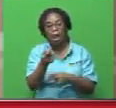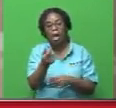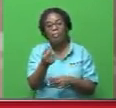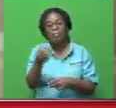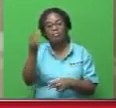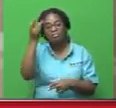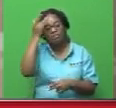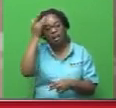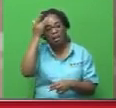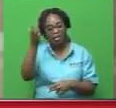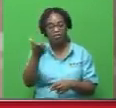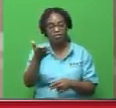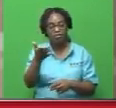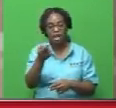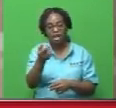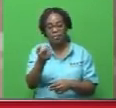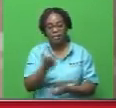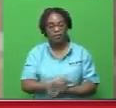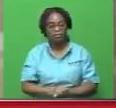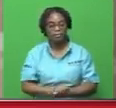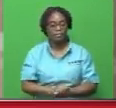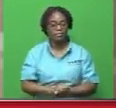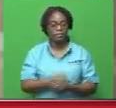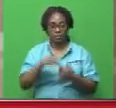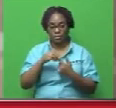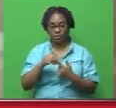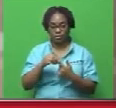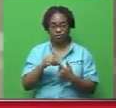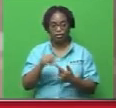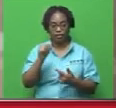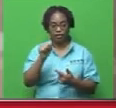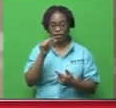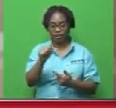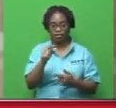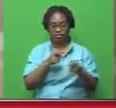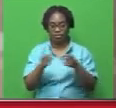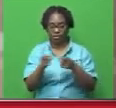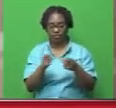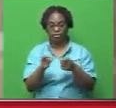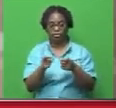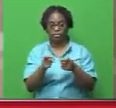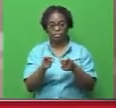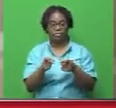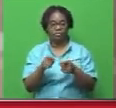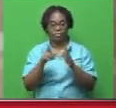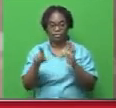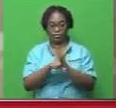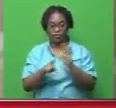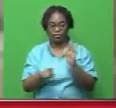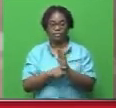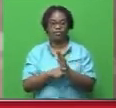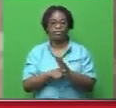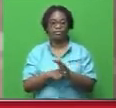Office of the Attorney General and the management of the legal affairs of this country. And in fairness, I would like to say this is a situation that